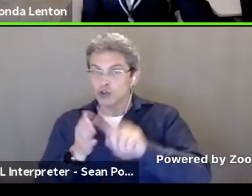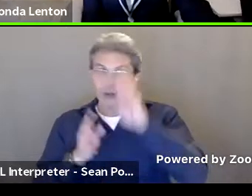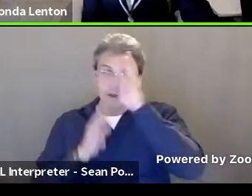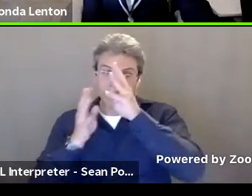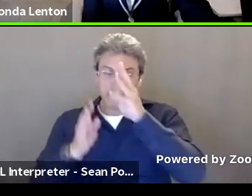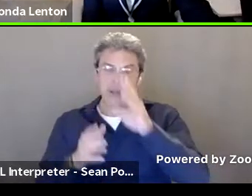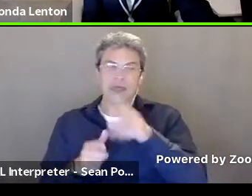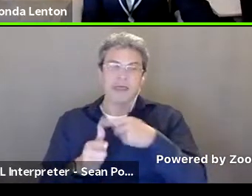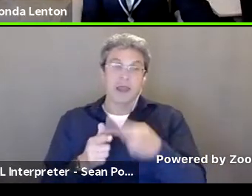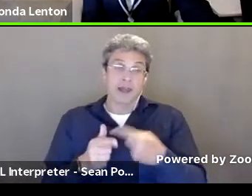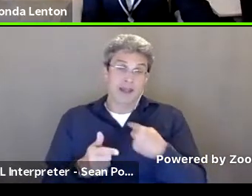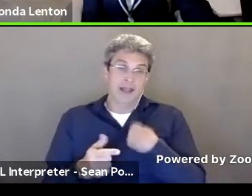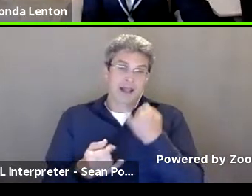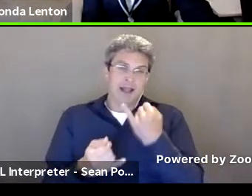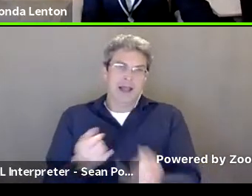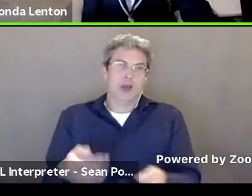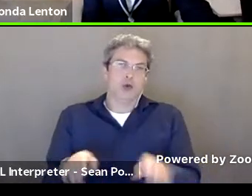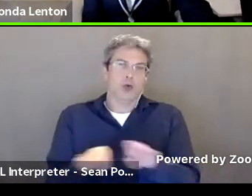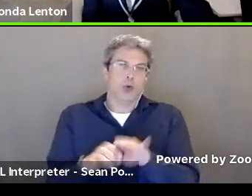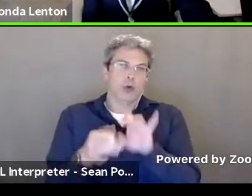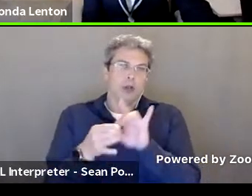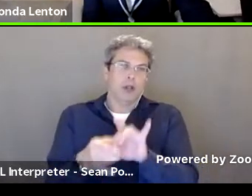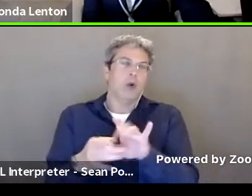campus reopening. So Amir, first to you.